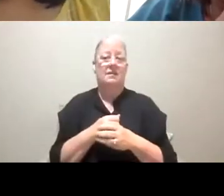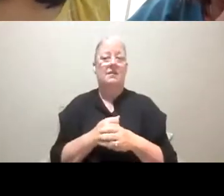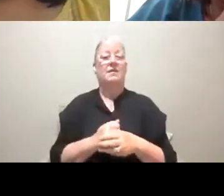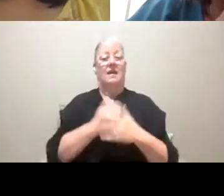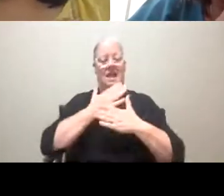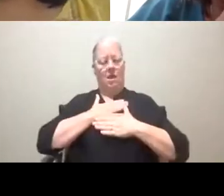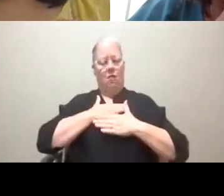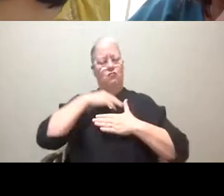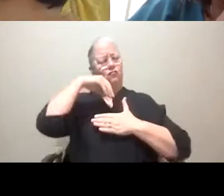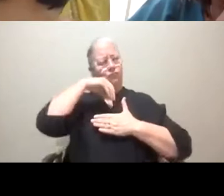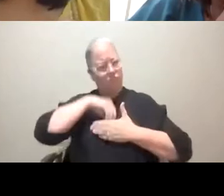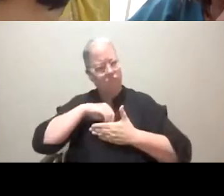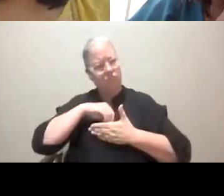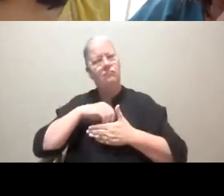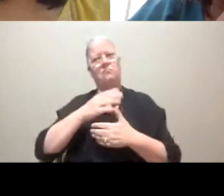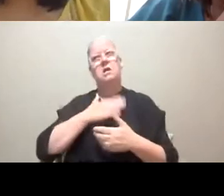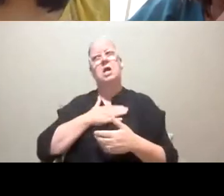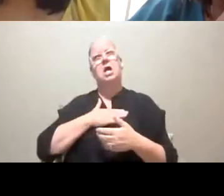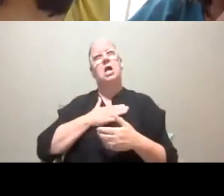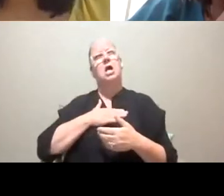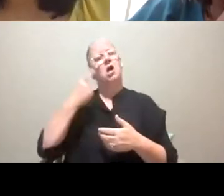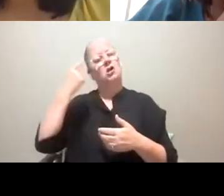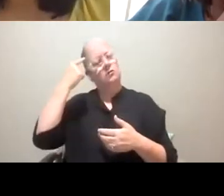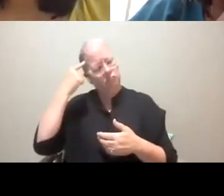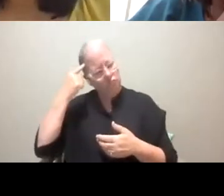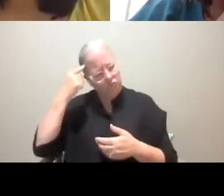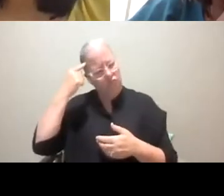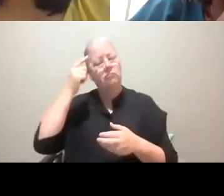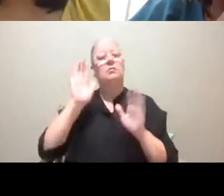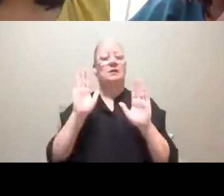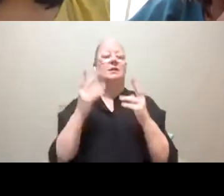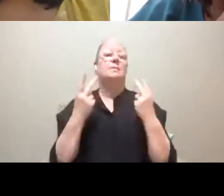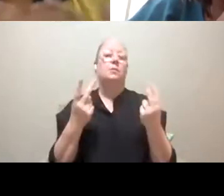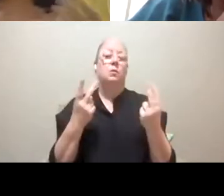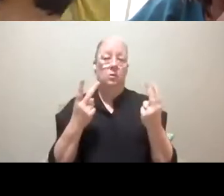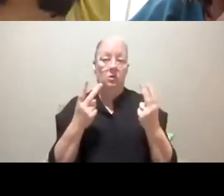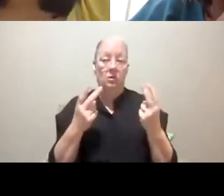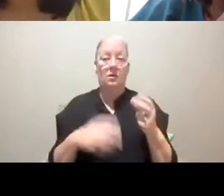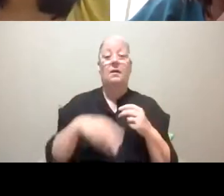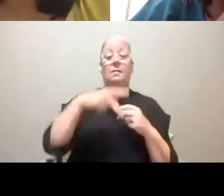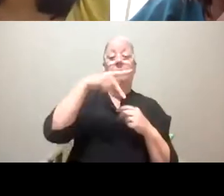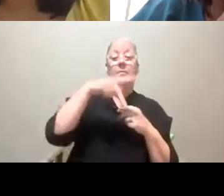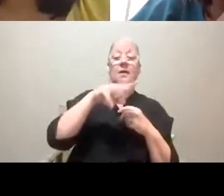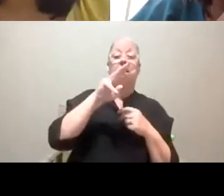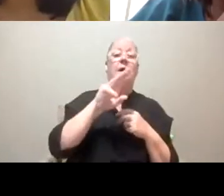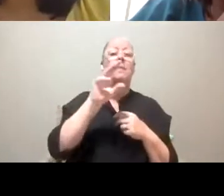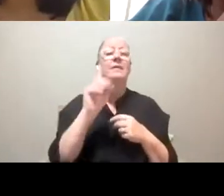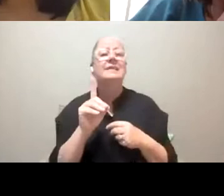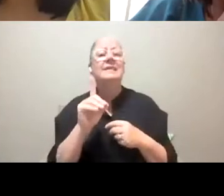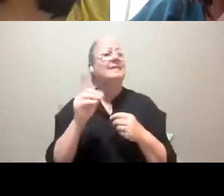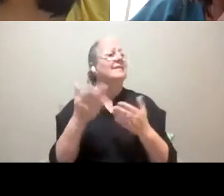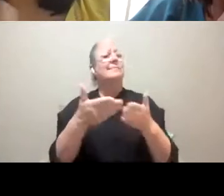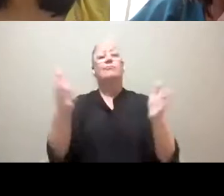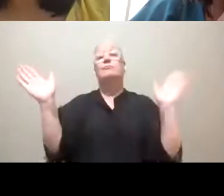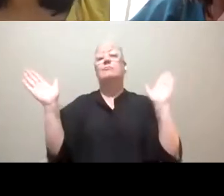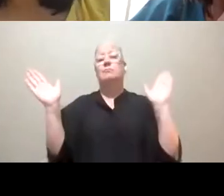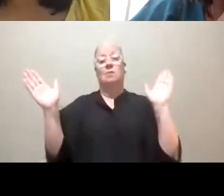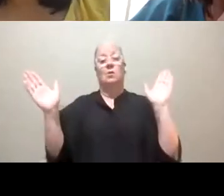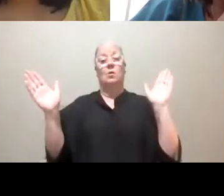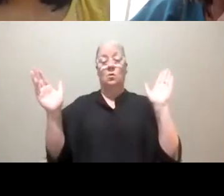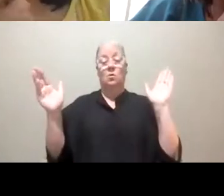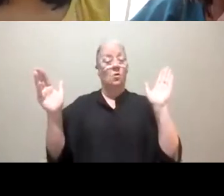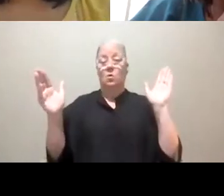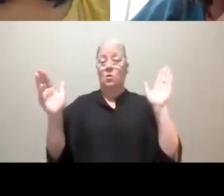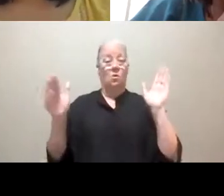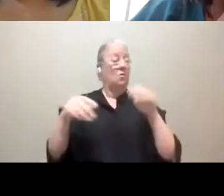that we talk about all the issues that PWDs face, and for all persons with disabilities. The